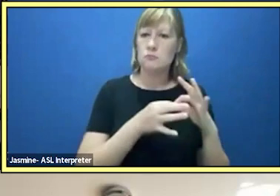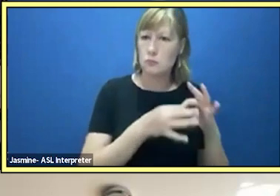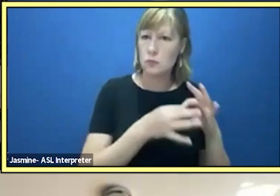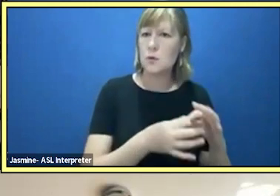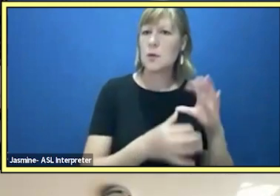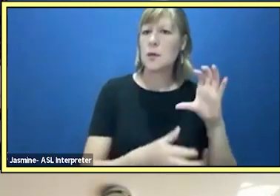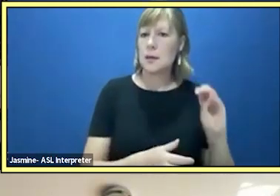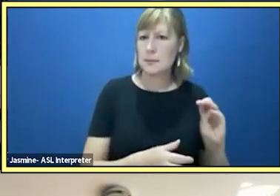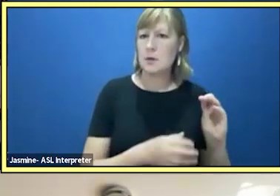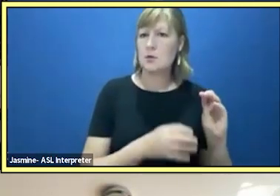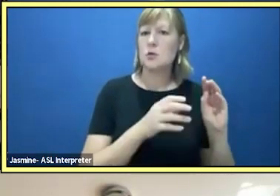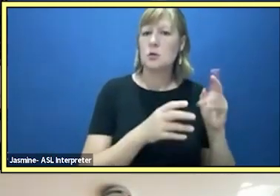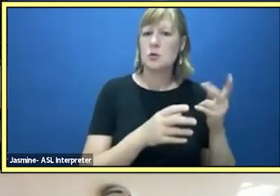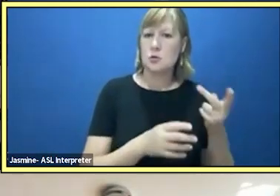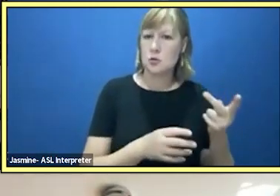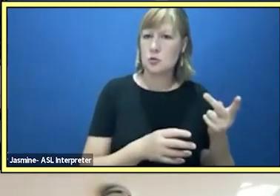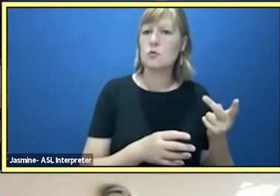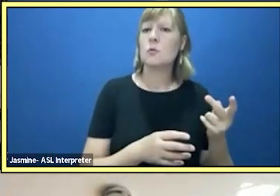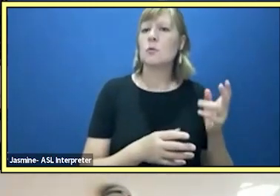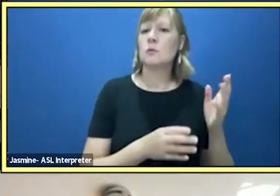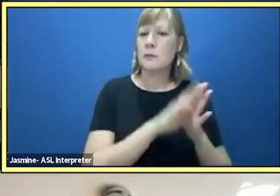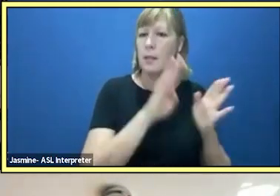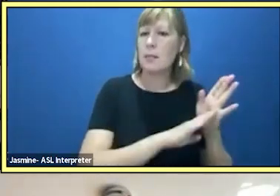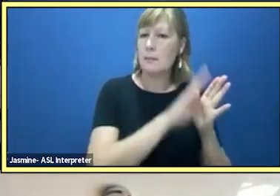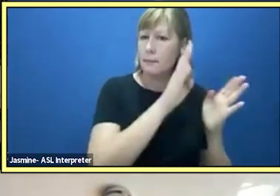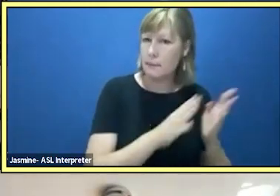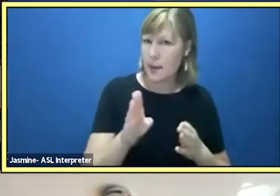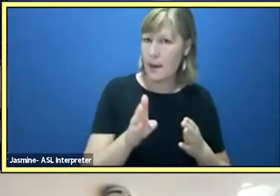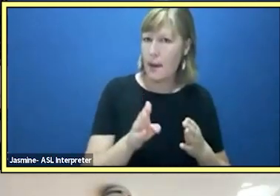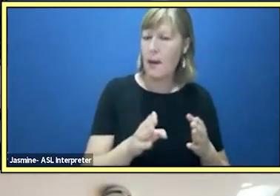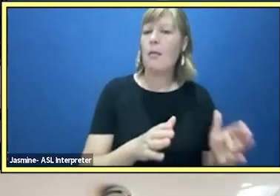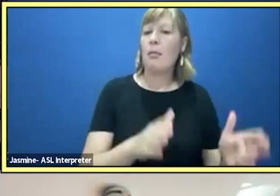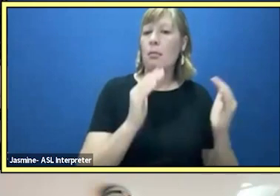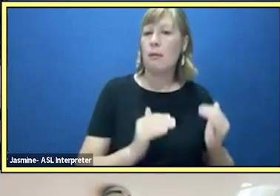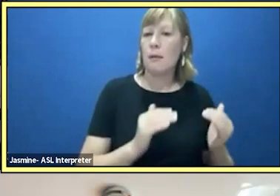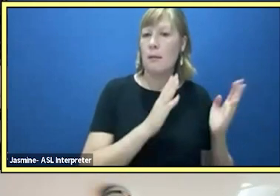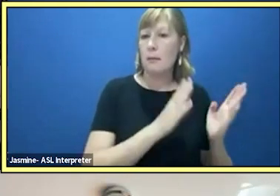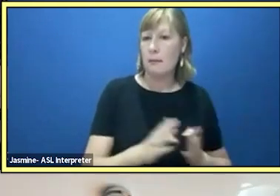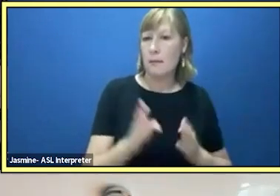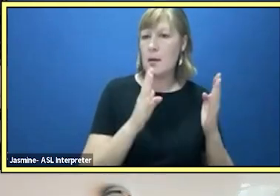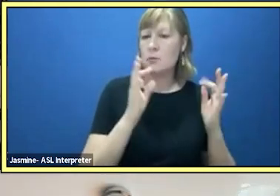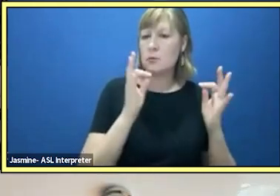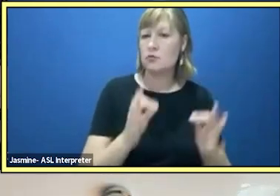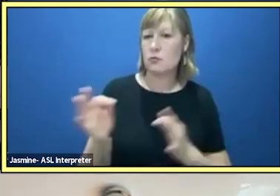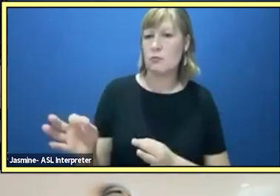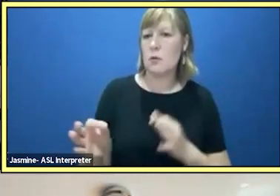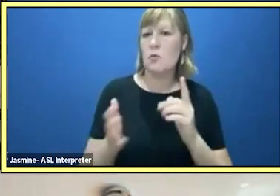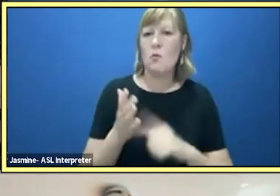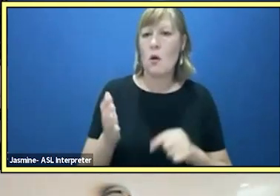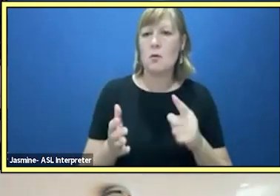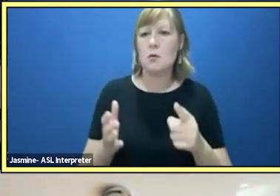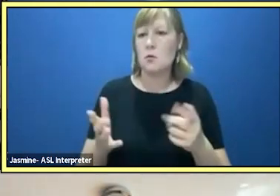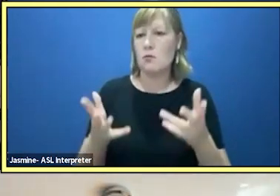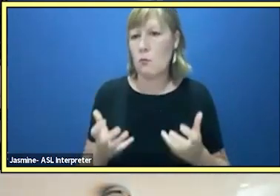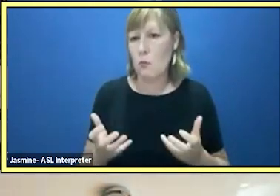the plan will help determine, with what you wish, which services and providers you